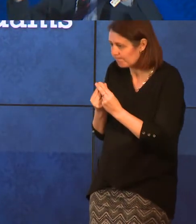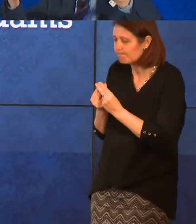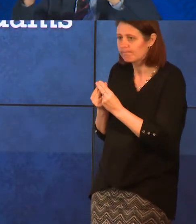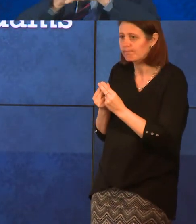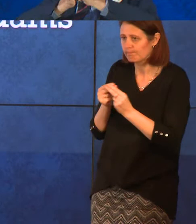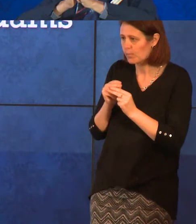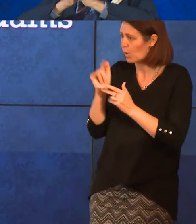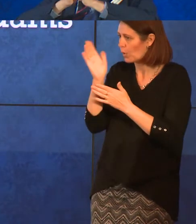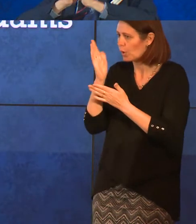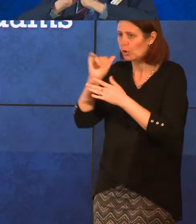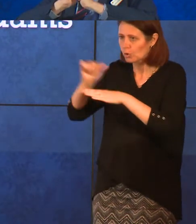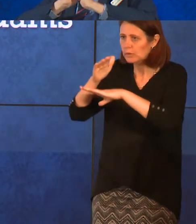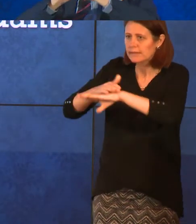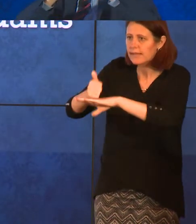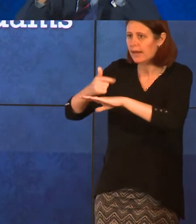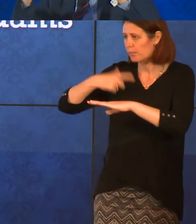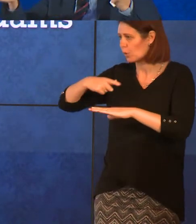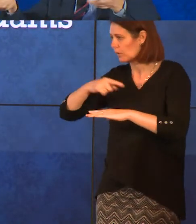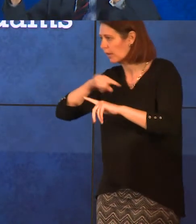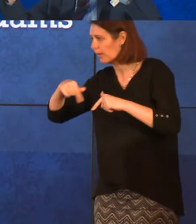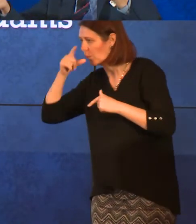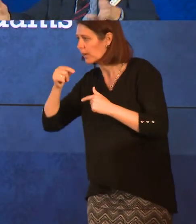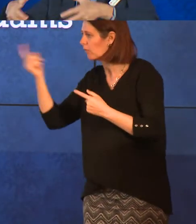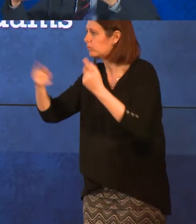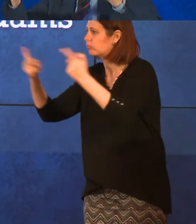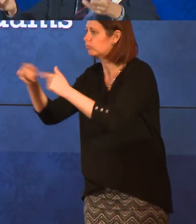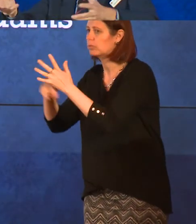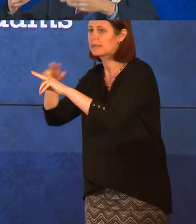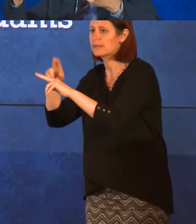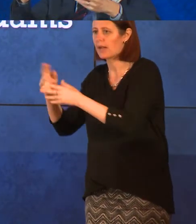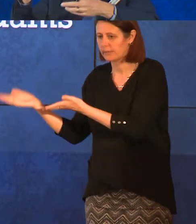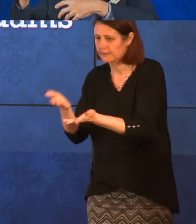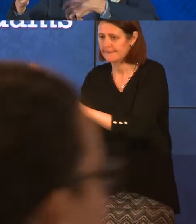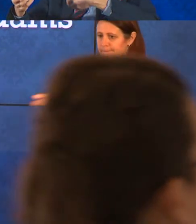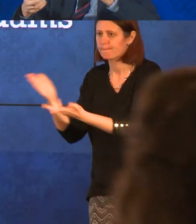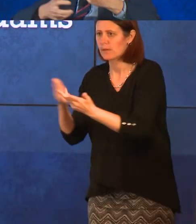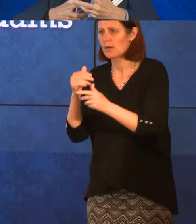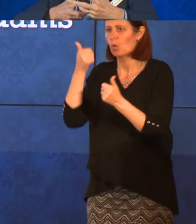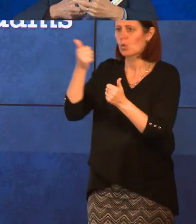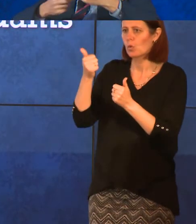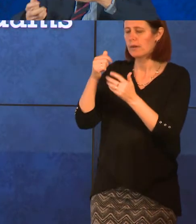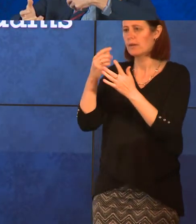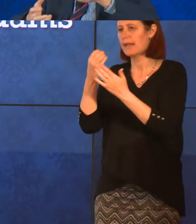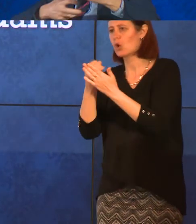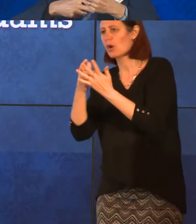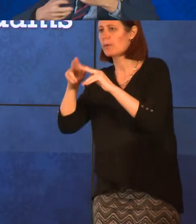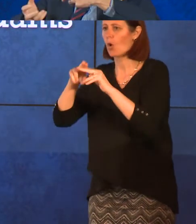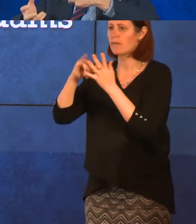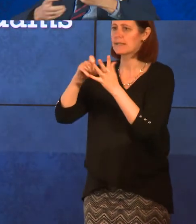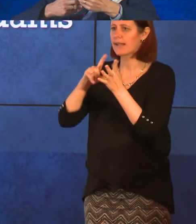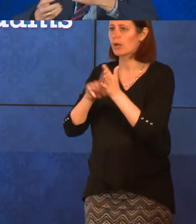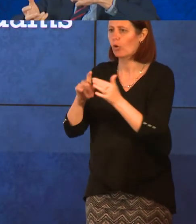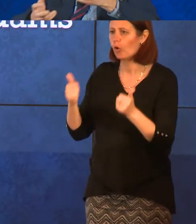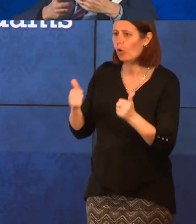know, we should set this up because we can then hire staff, there are economies of scale and so on. We've argued this is